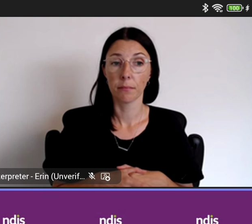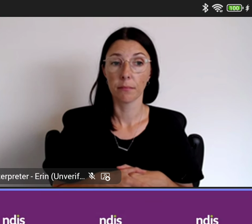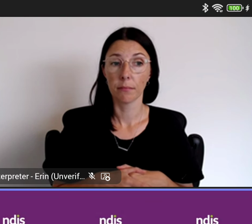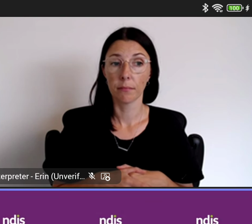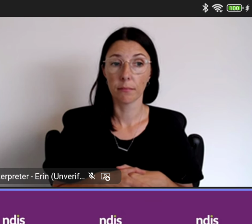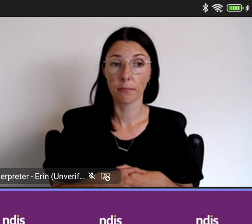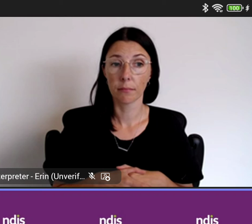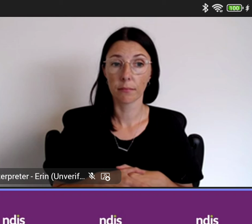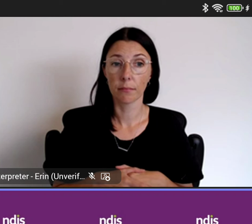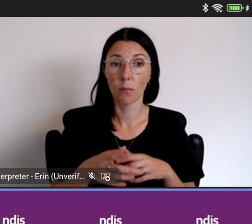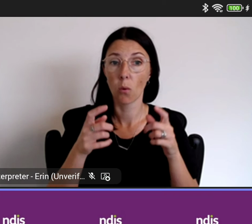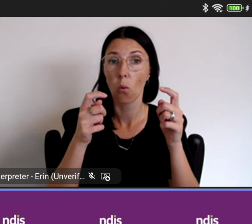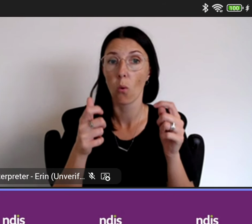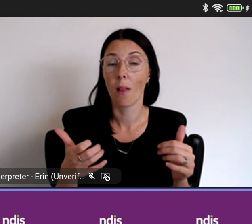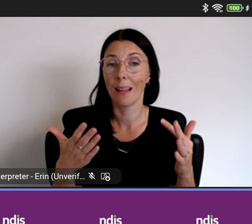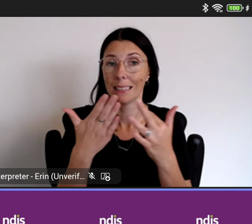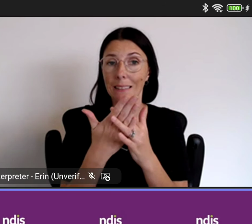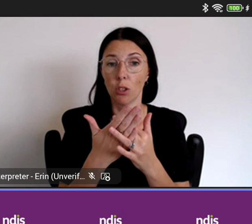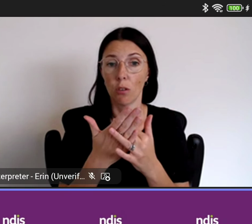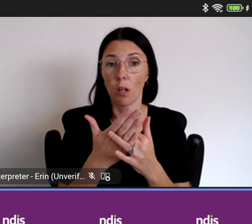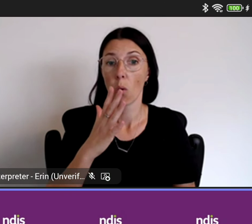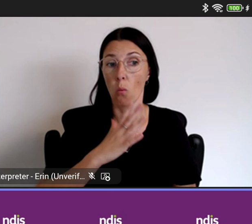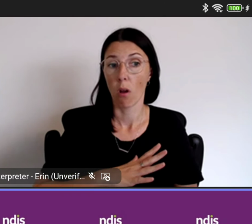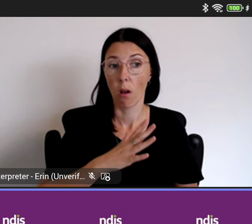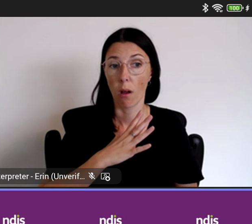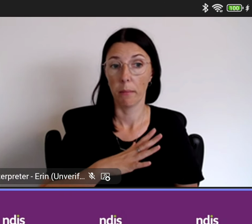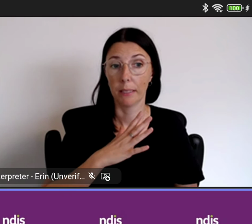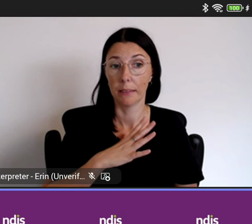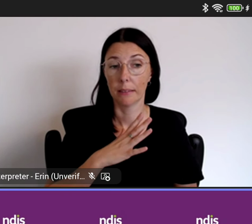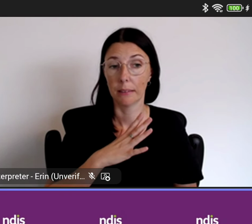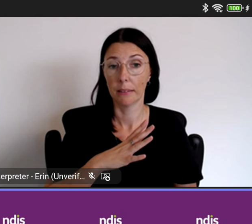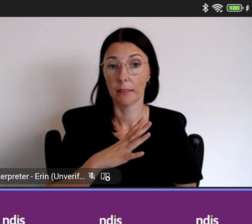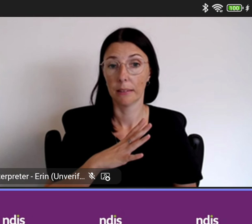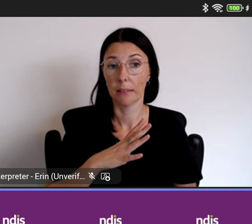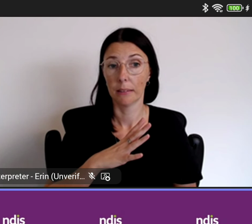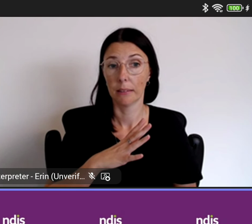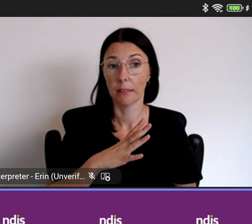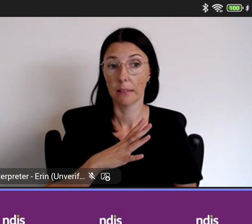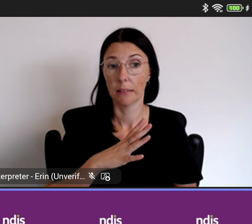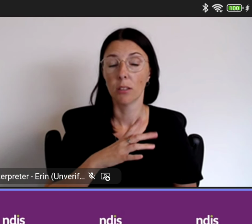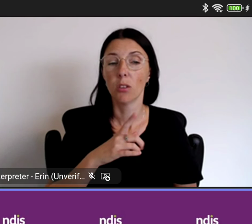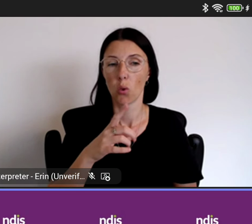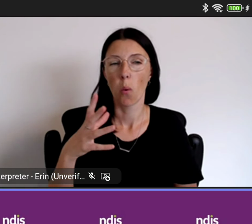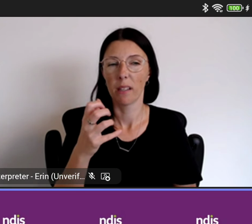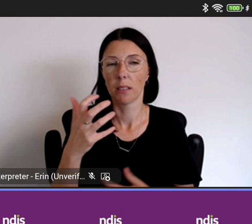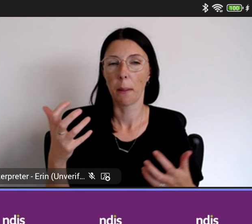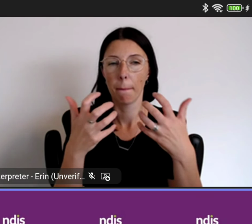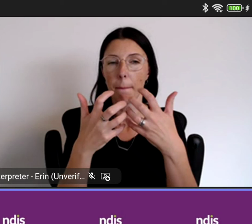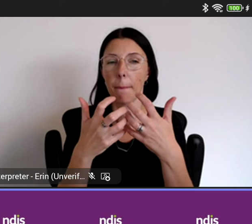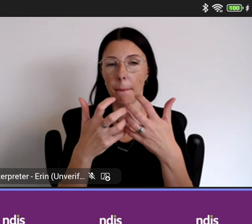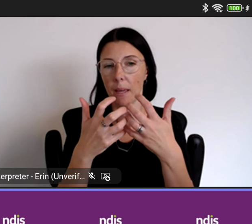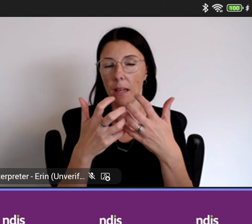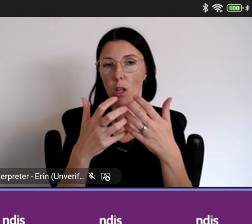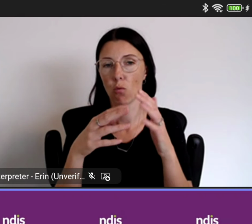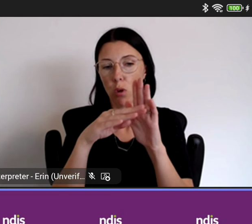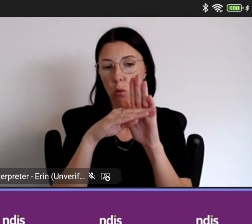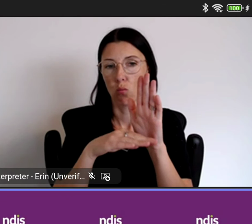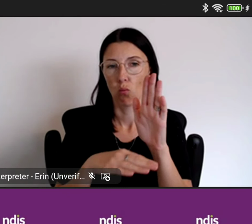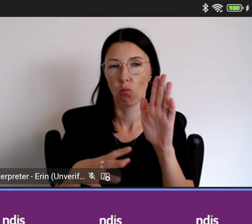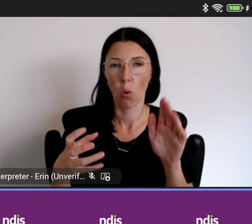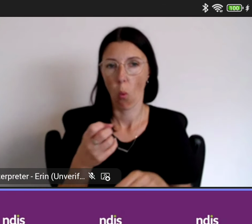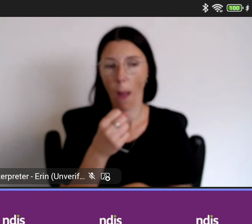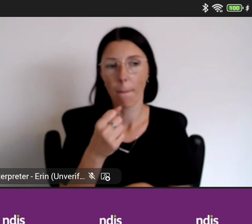Early intervention requirements. You'll need to meet early intervention requirements if you have an impairment that's likely